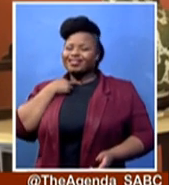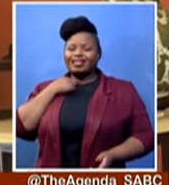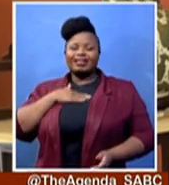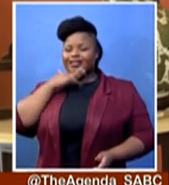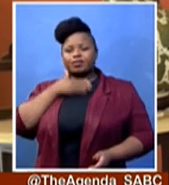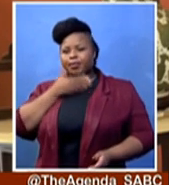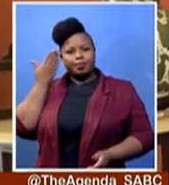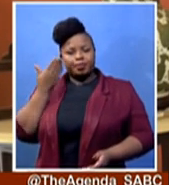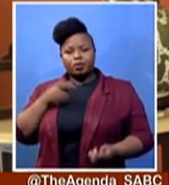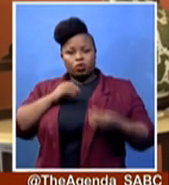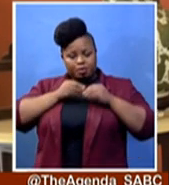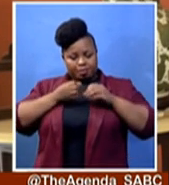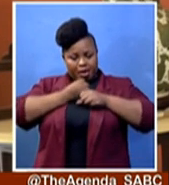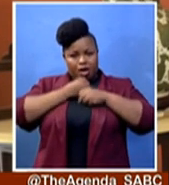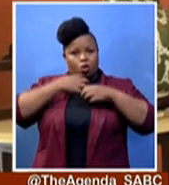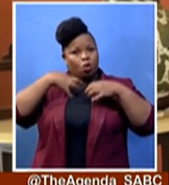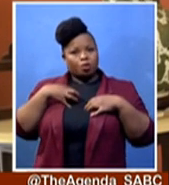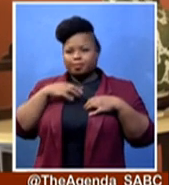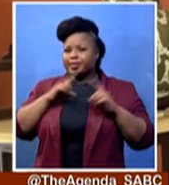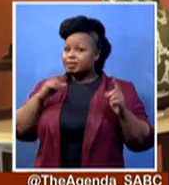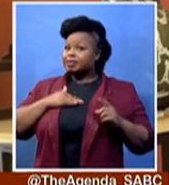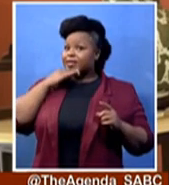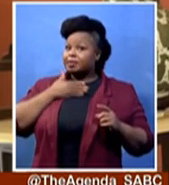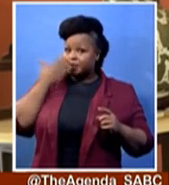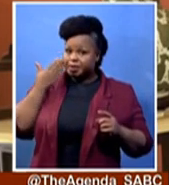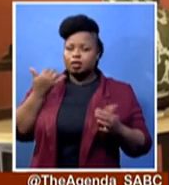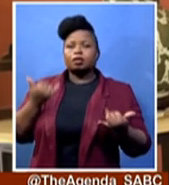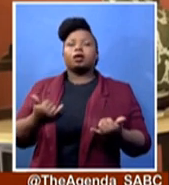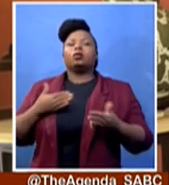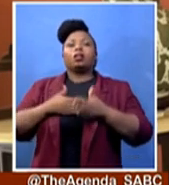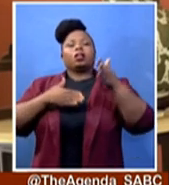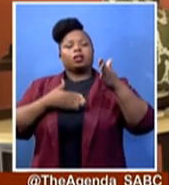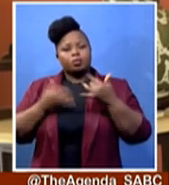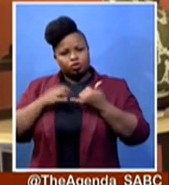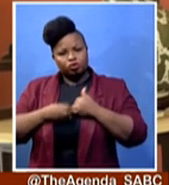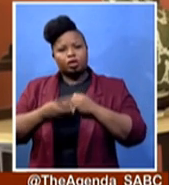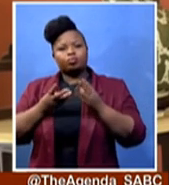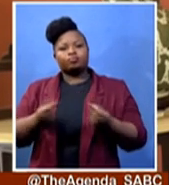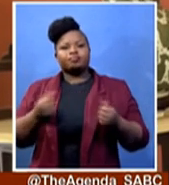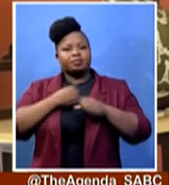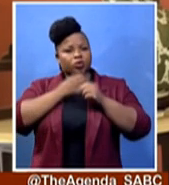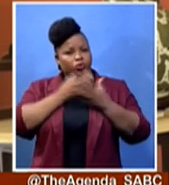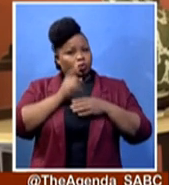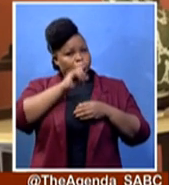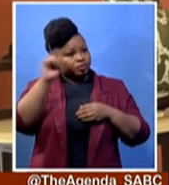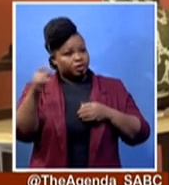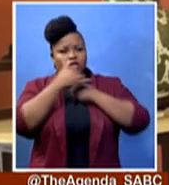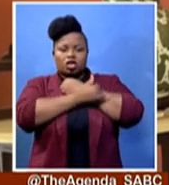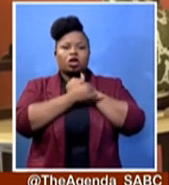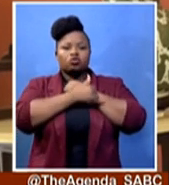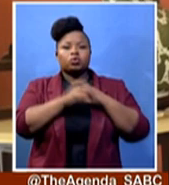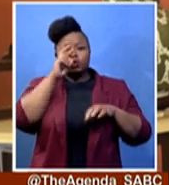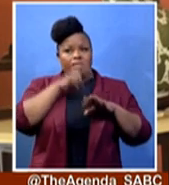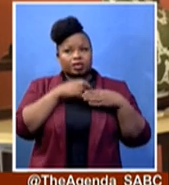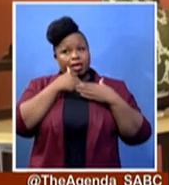where, these sort of barriers need to be done away with to ensure that countries that need assistance are able to get it